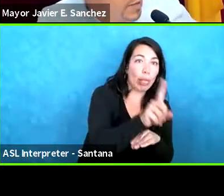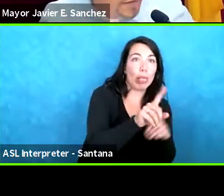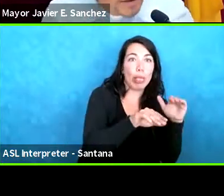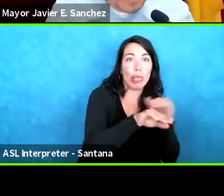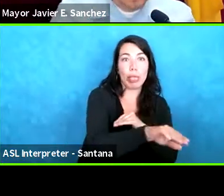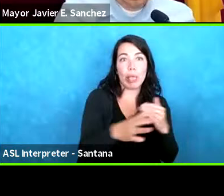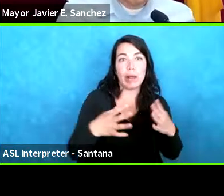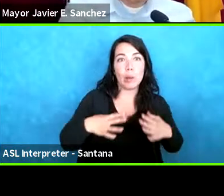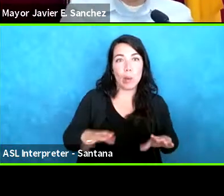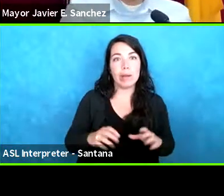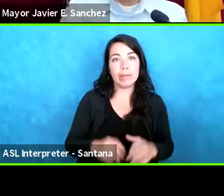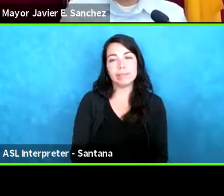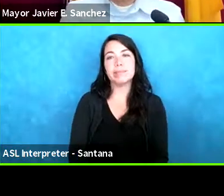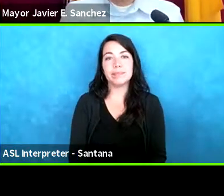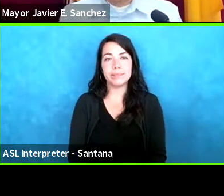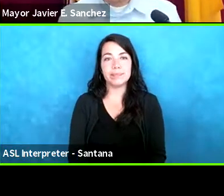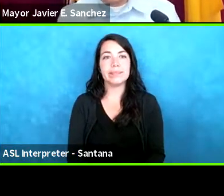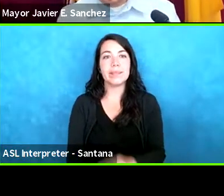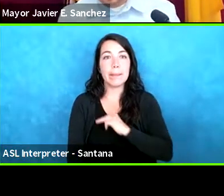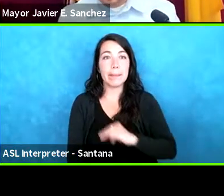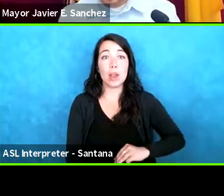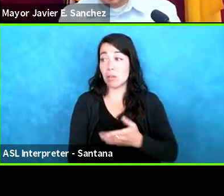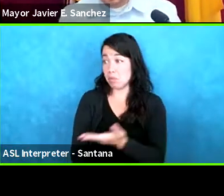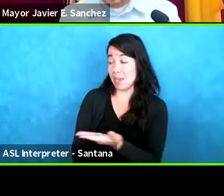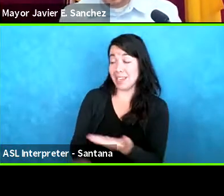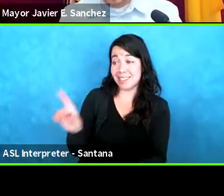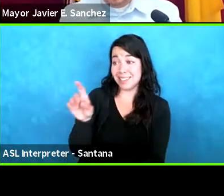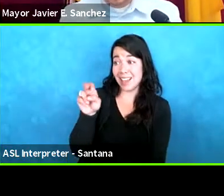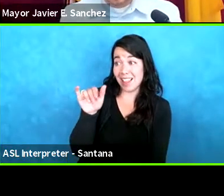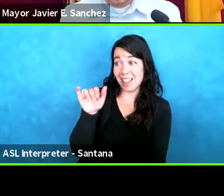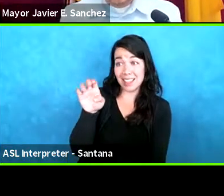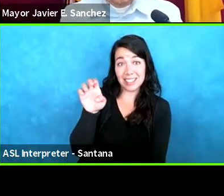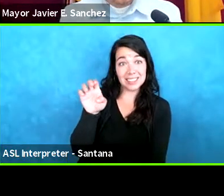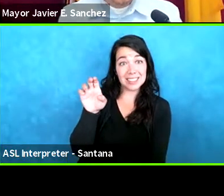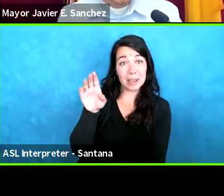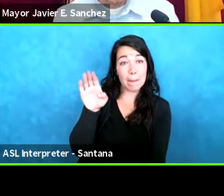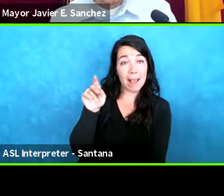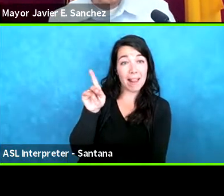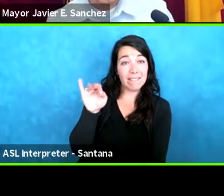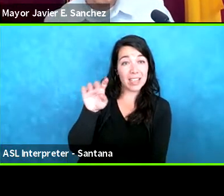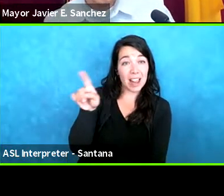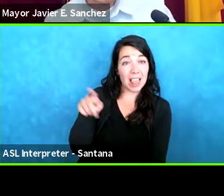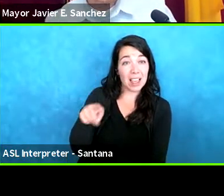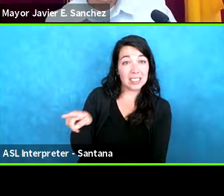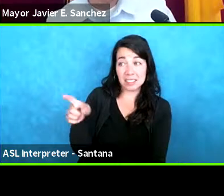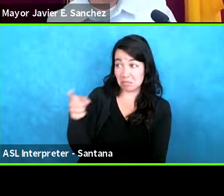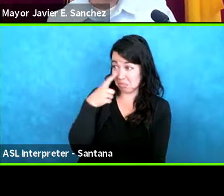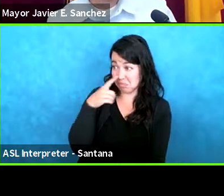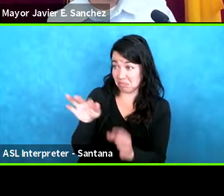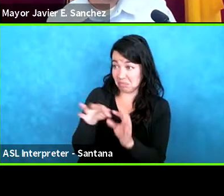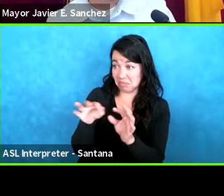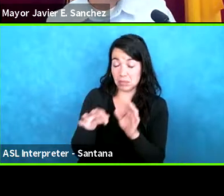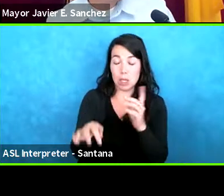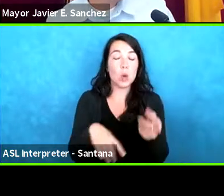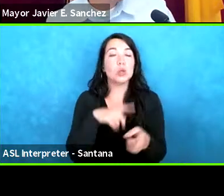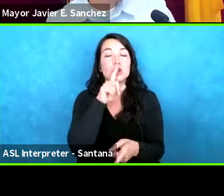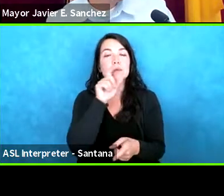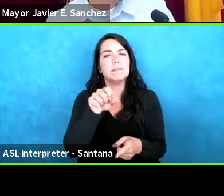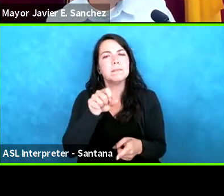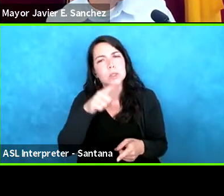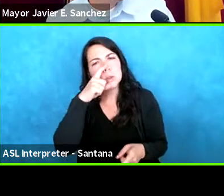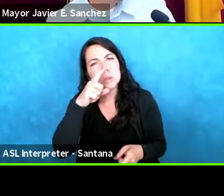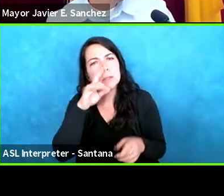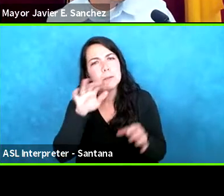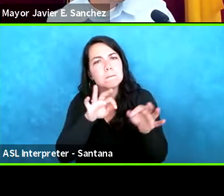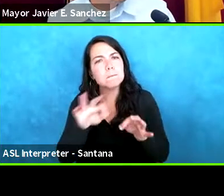Councilor Denise Benavides. Thank you, Mayor. Just really quick, City Manager, can we just have a quick update on the lights, the situation on getting all the streetlights fixed?